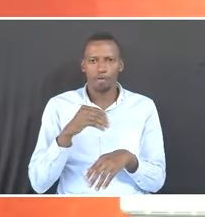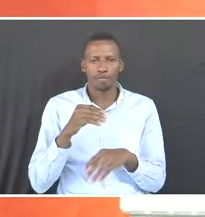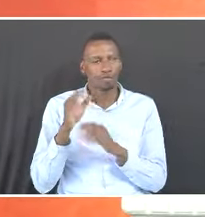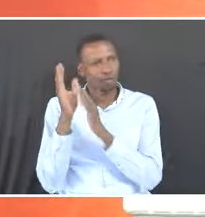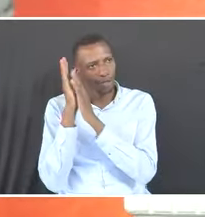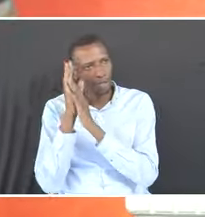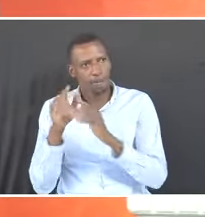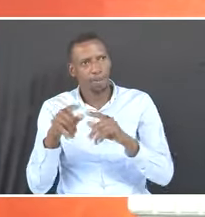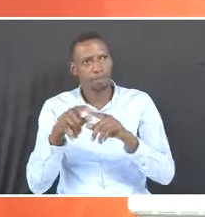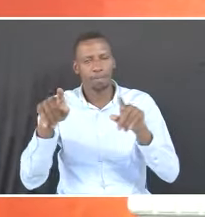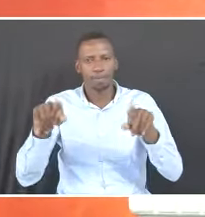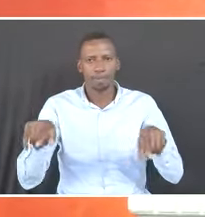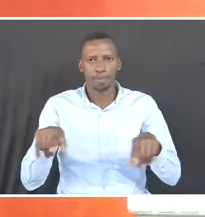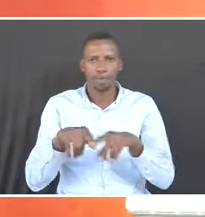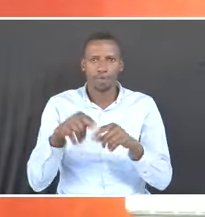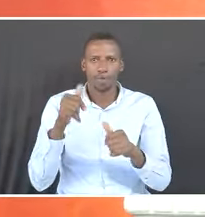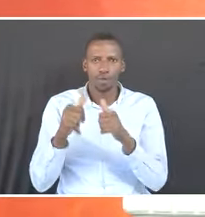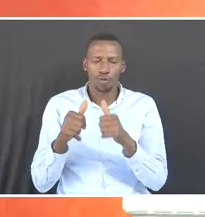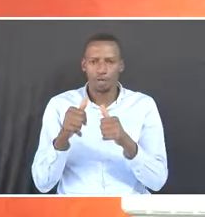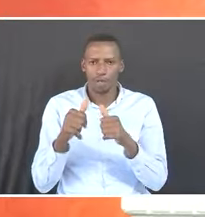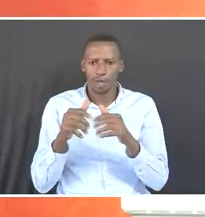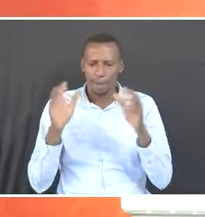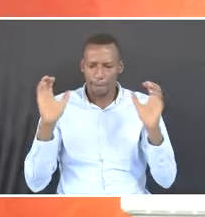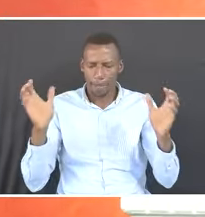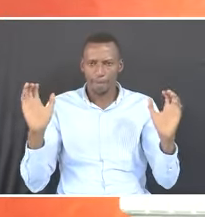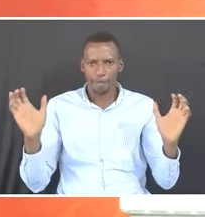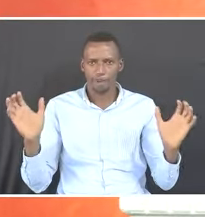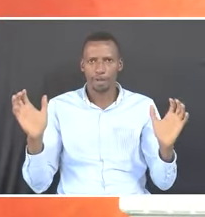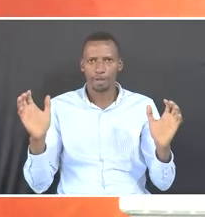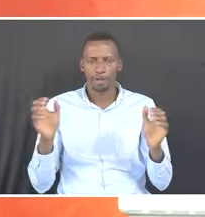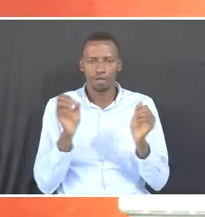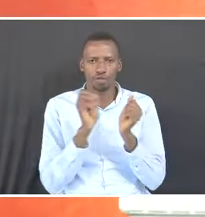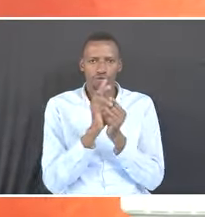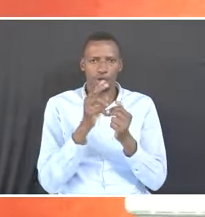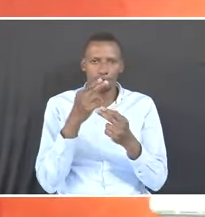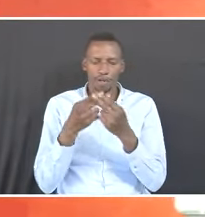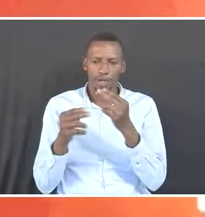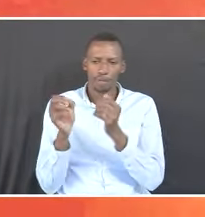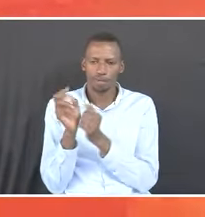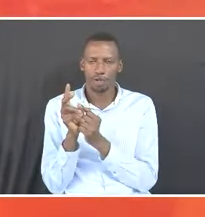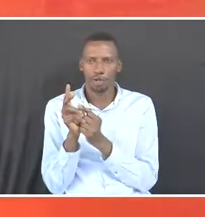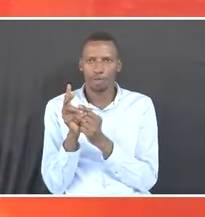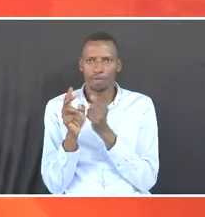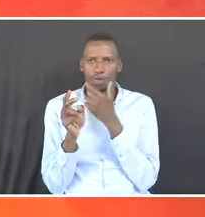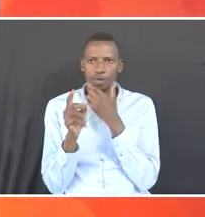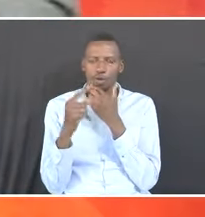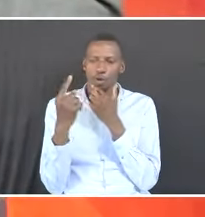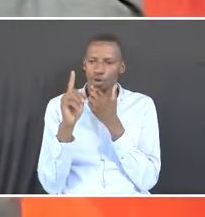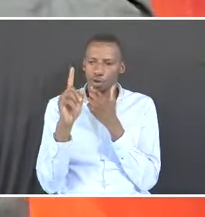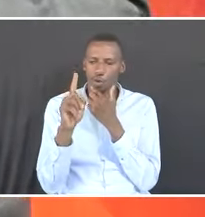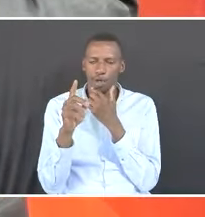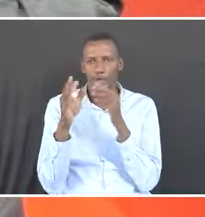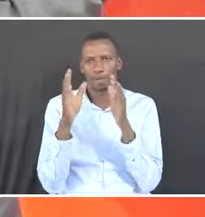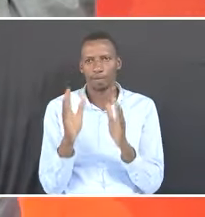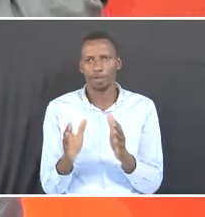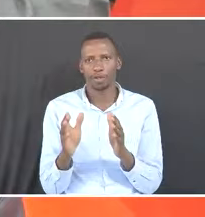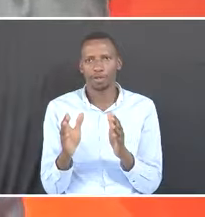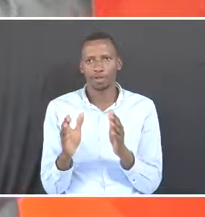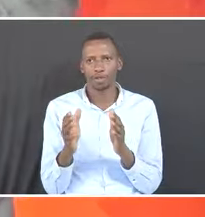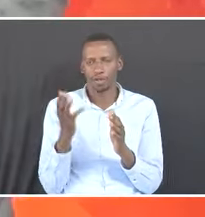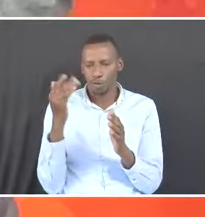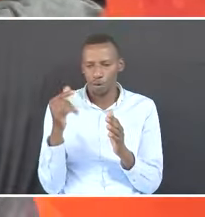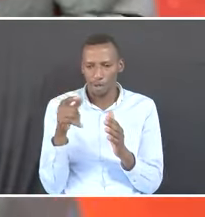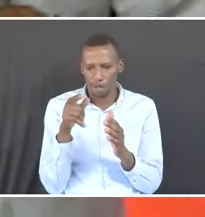bed? And the 12 by 12 is only one person sleeping there. Who sleeps the rest of the space? Because you are occupying